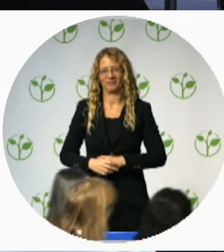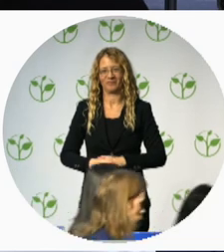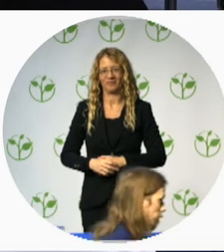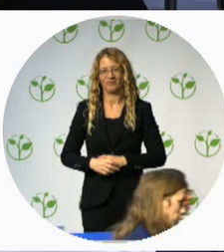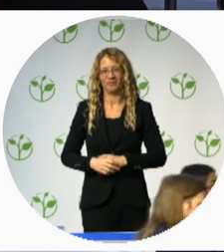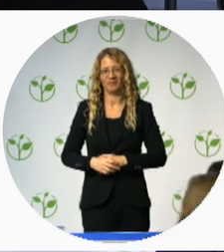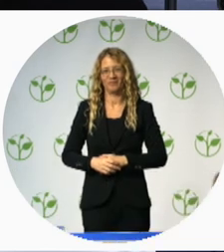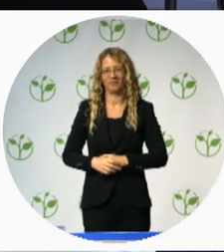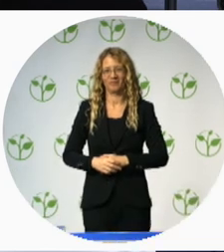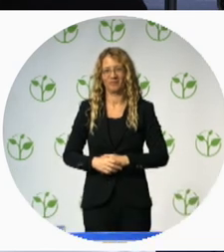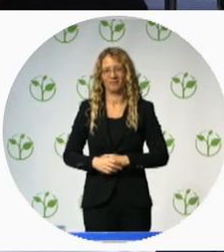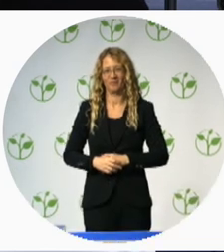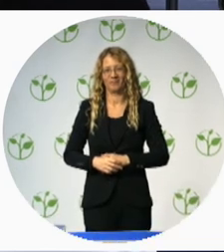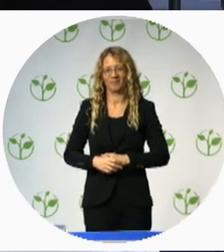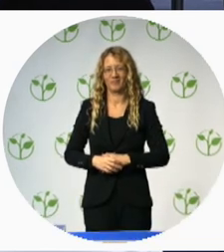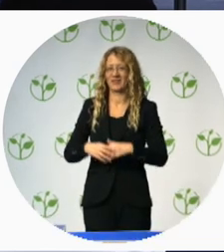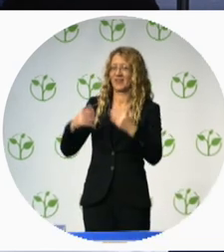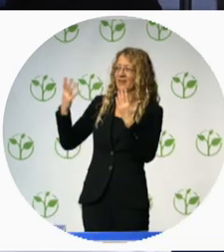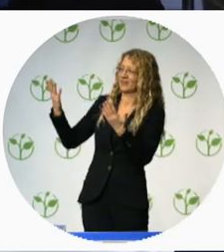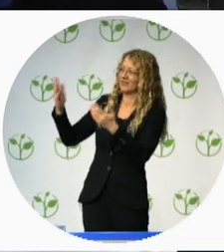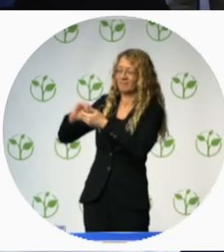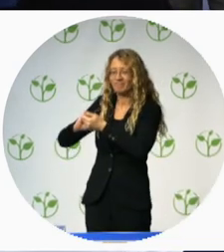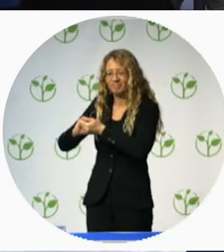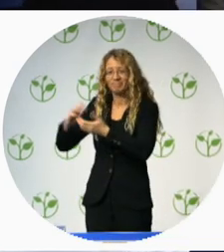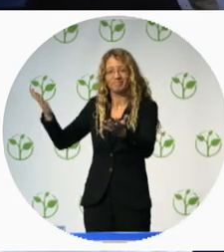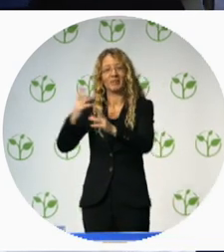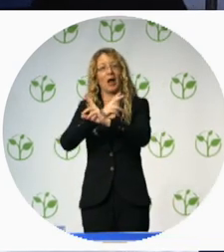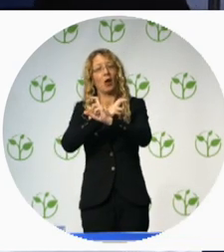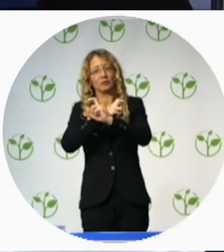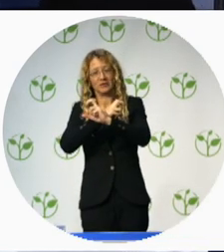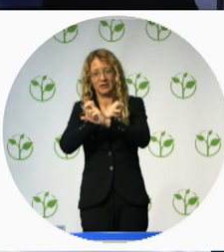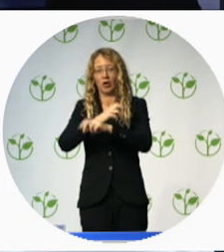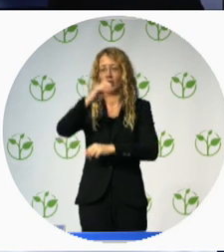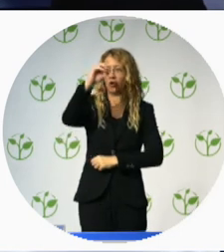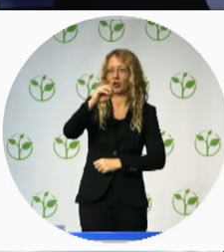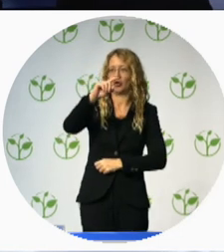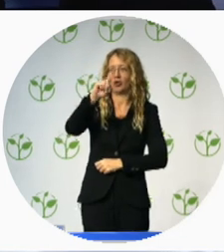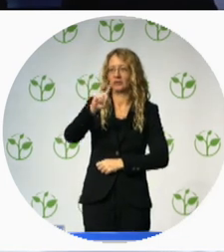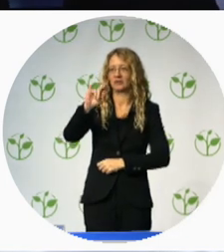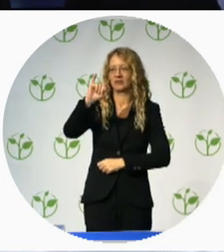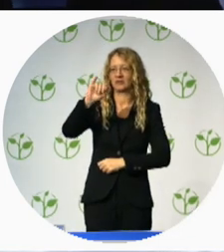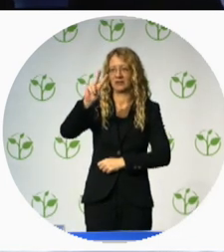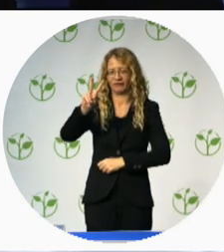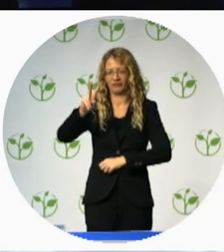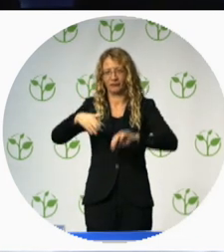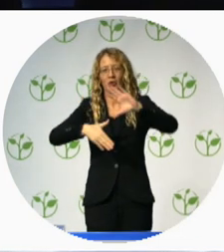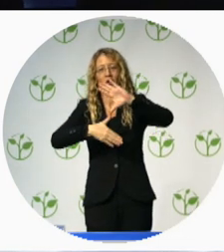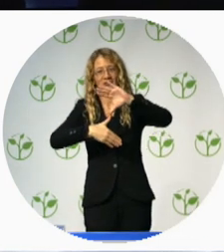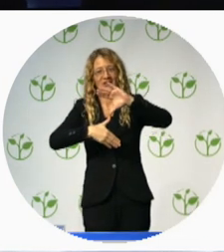Congratulations to Österreichischer Zivilinvalidenverband from Austria. Österreichischer Zivilinvalidenverband is an Austrian